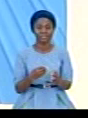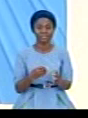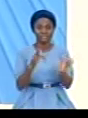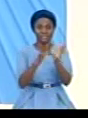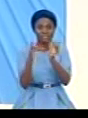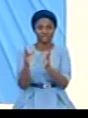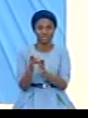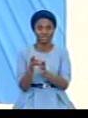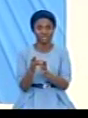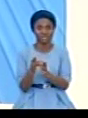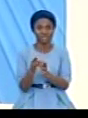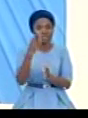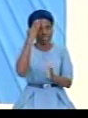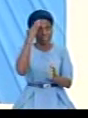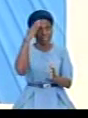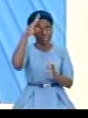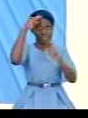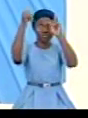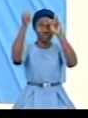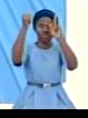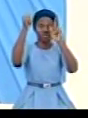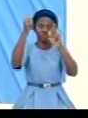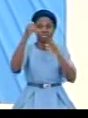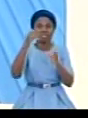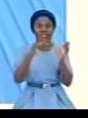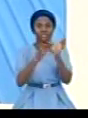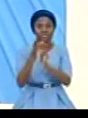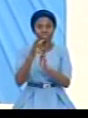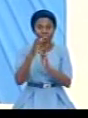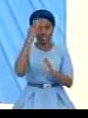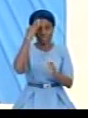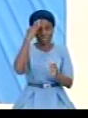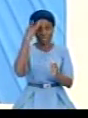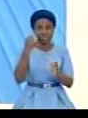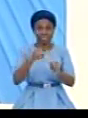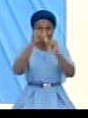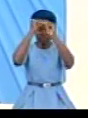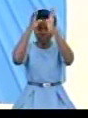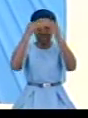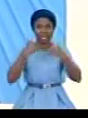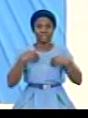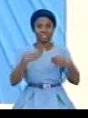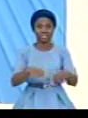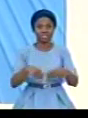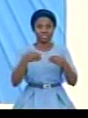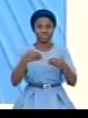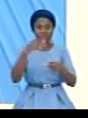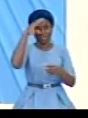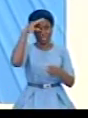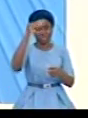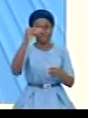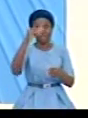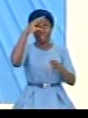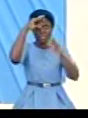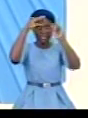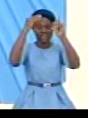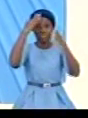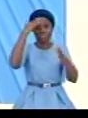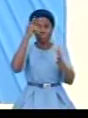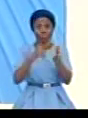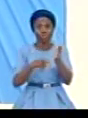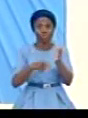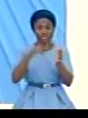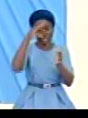himself, he knew what the Father had given him, he knew what he possessed already, and Satan